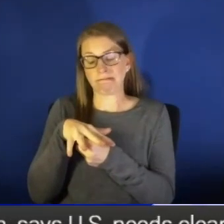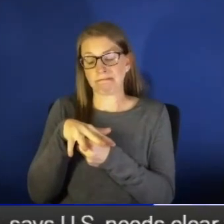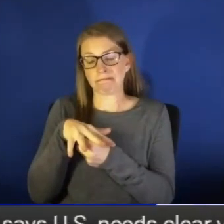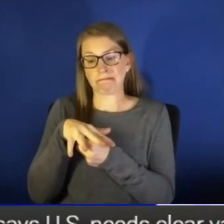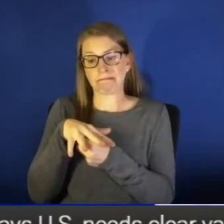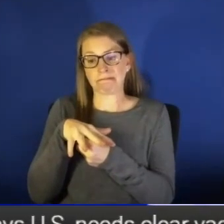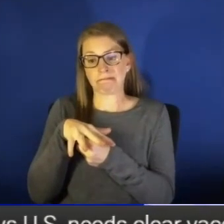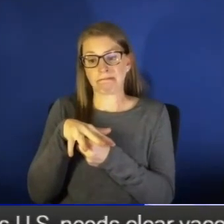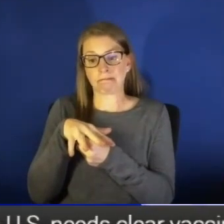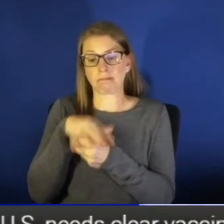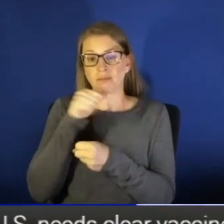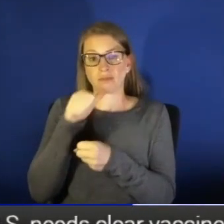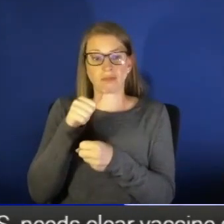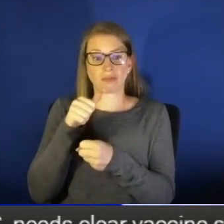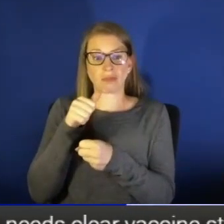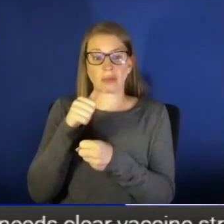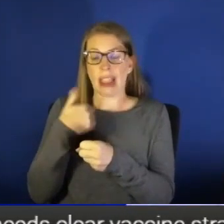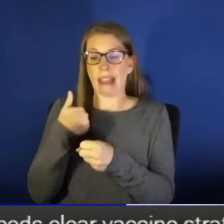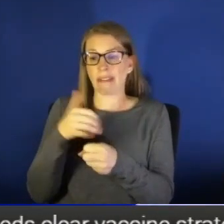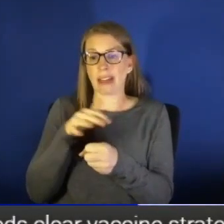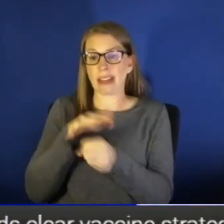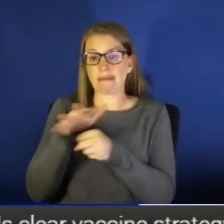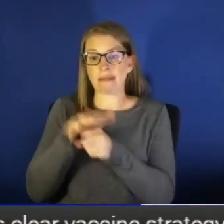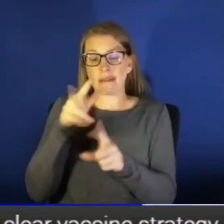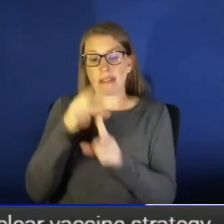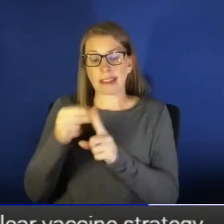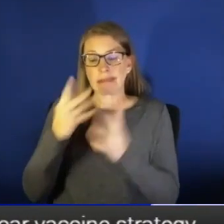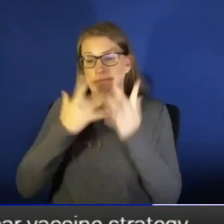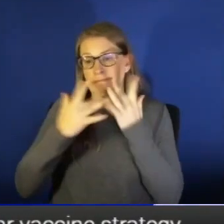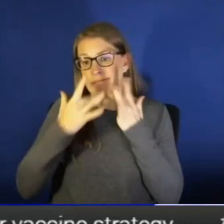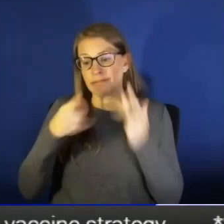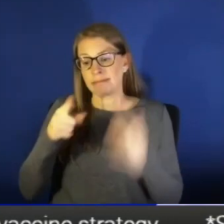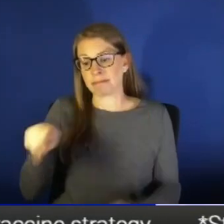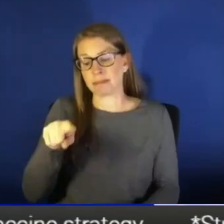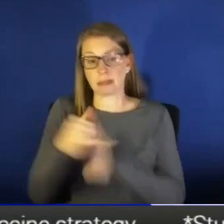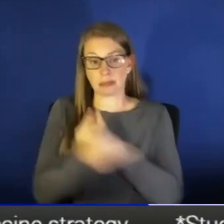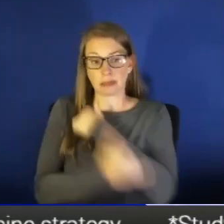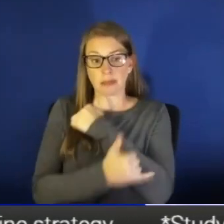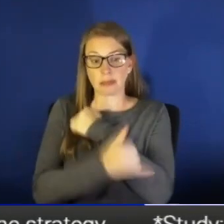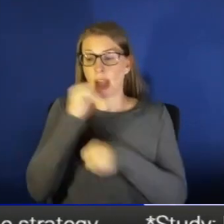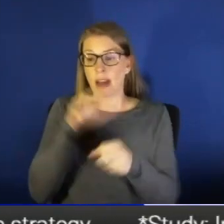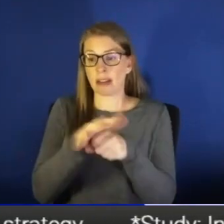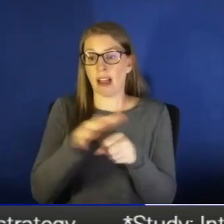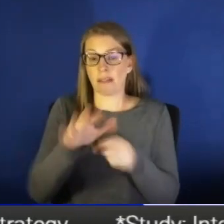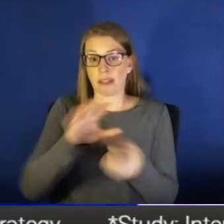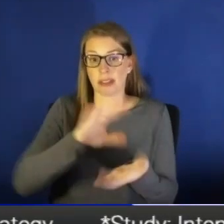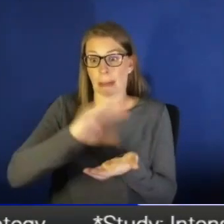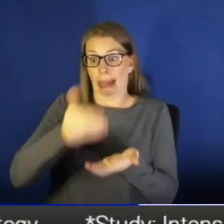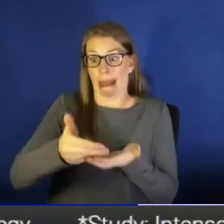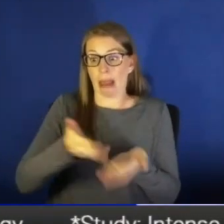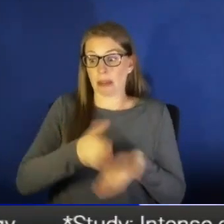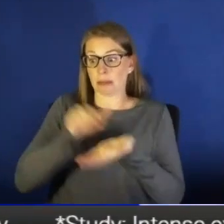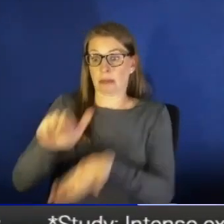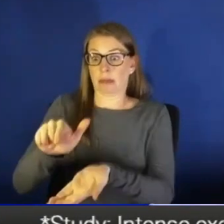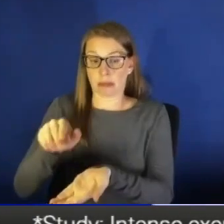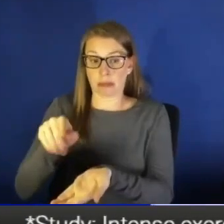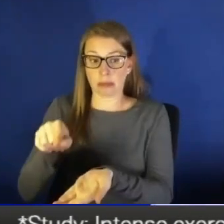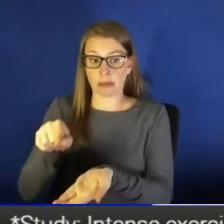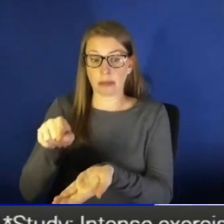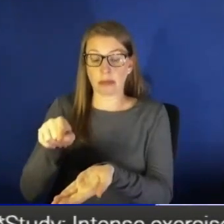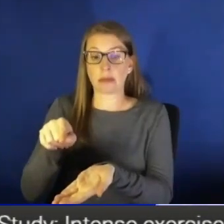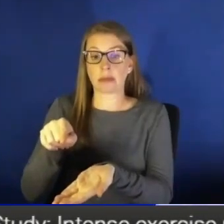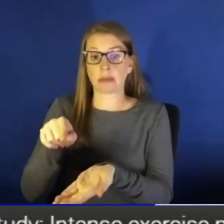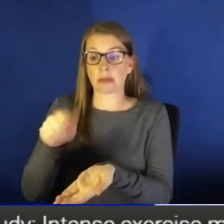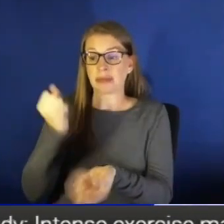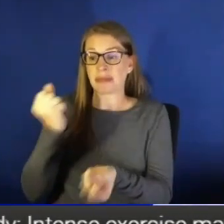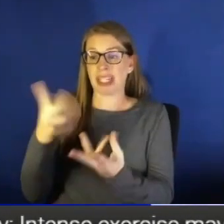supply of vaccine. I think if you went to some of those other countries that have not had as much supply as we have here in the United States, a lot of those people are still